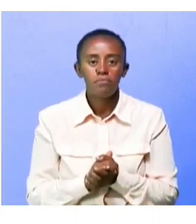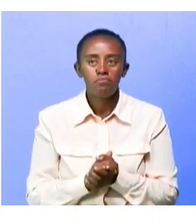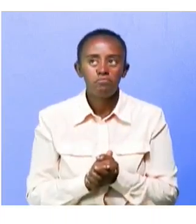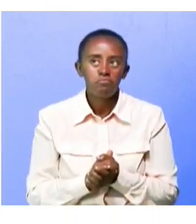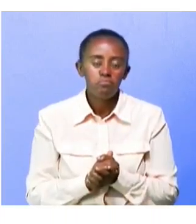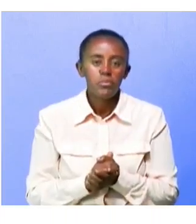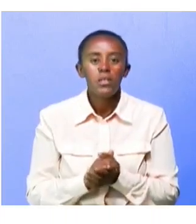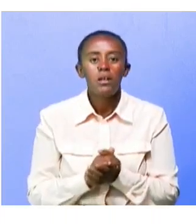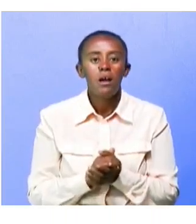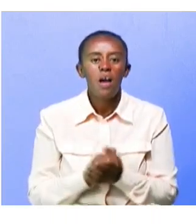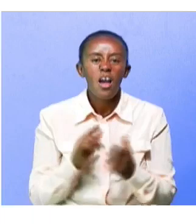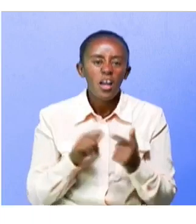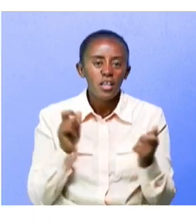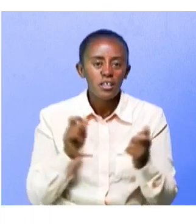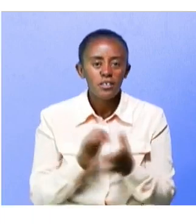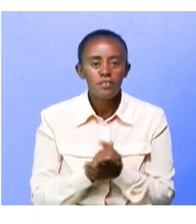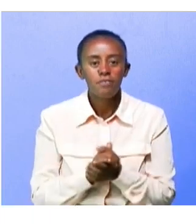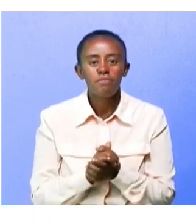against